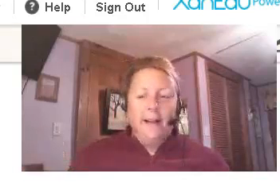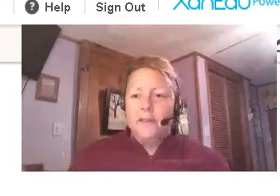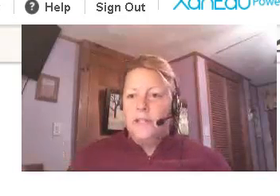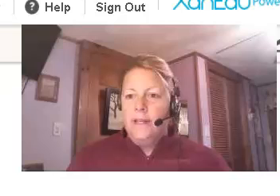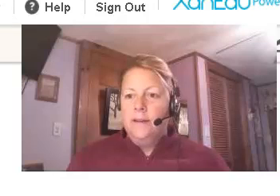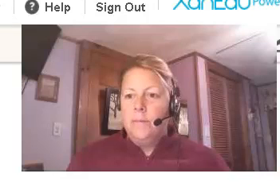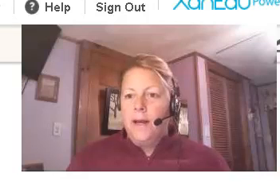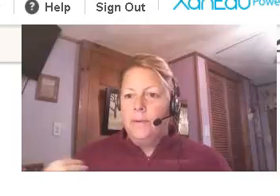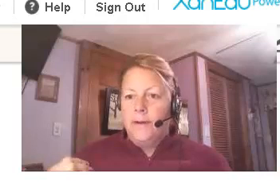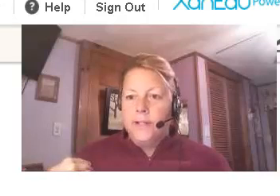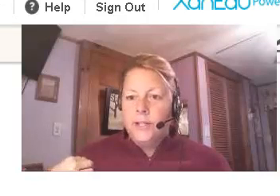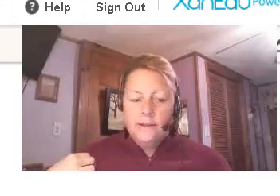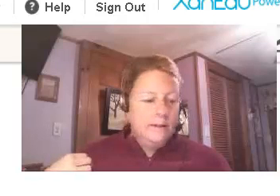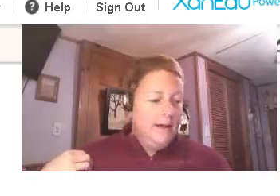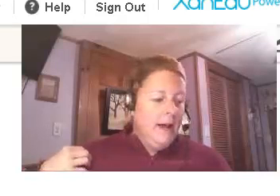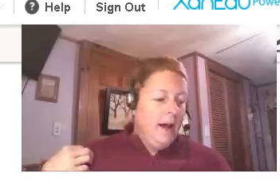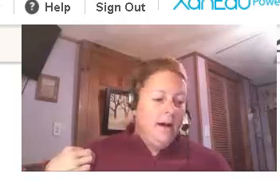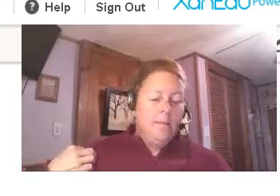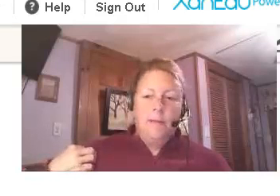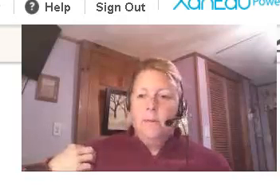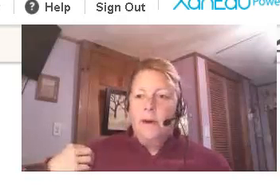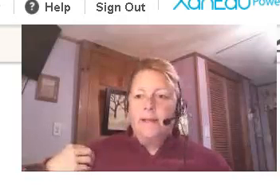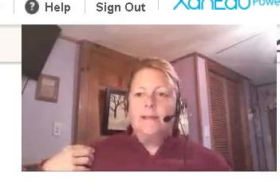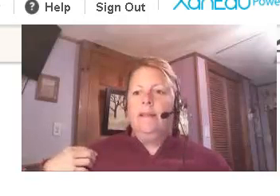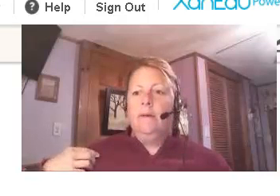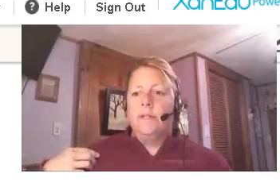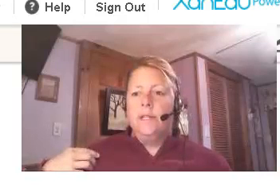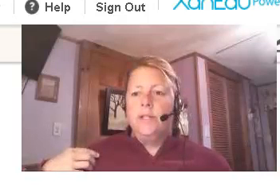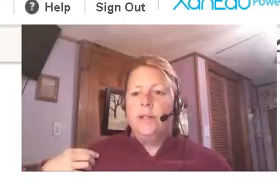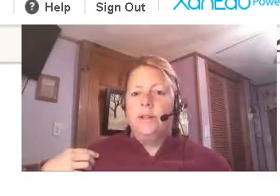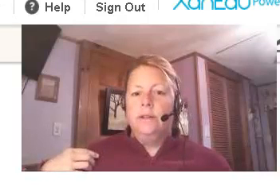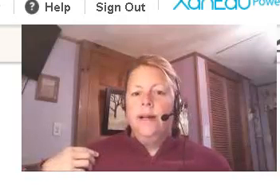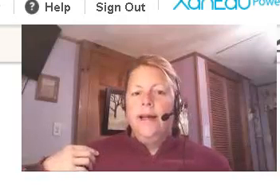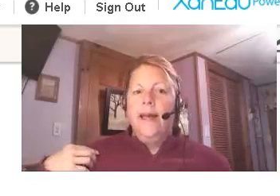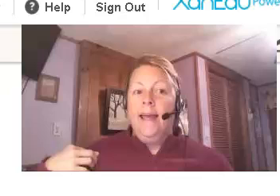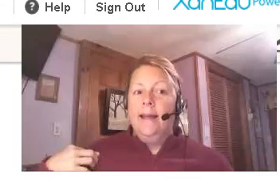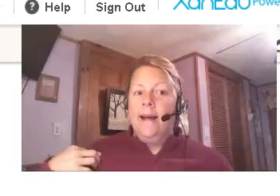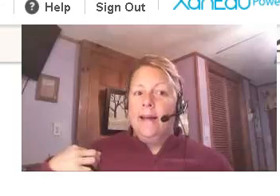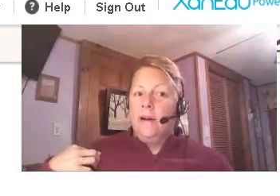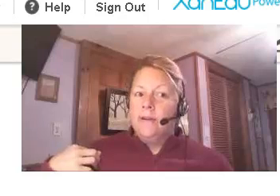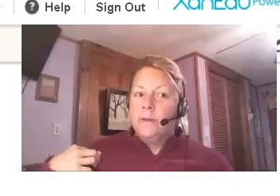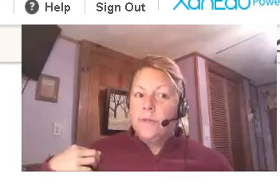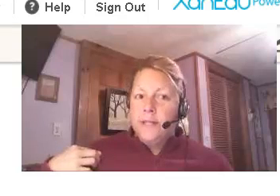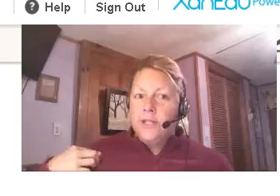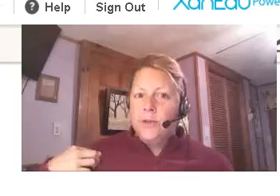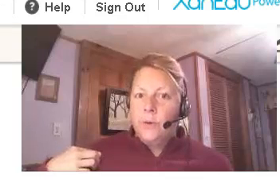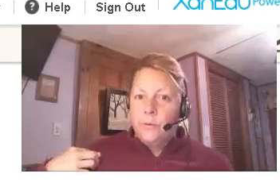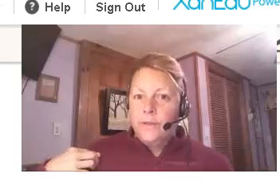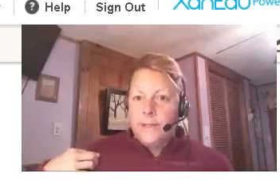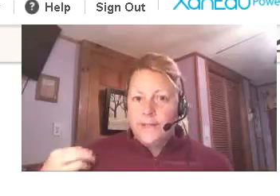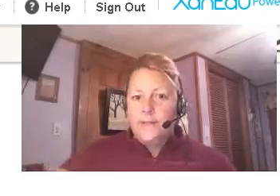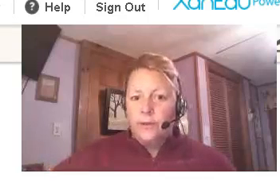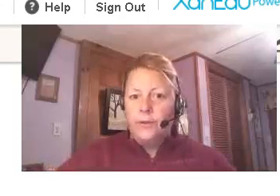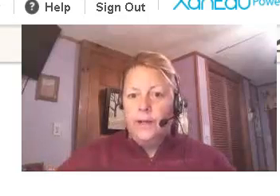use technology in my profession. I'm an American Sign Language teacher, and I also teach